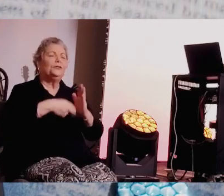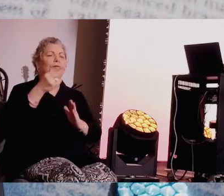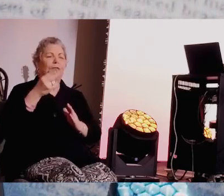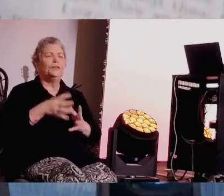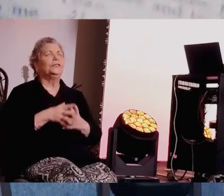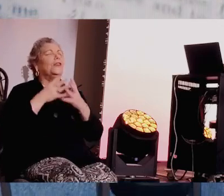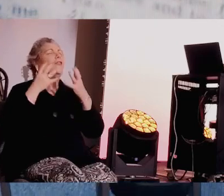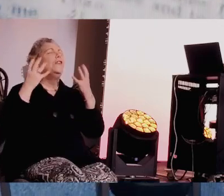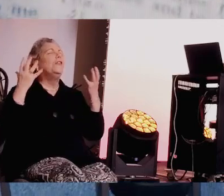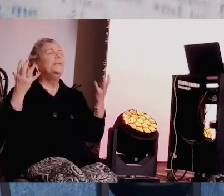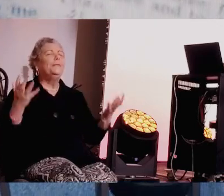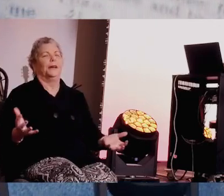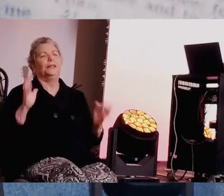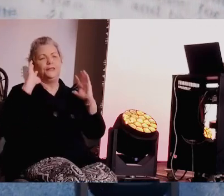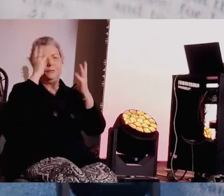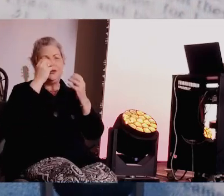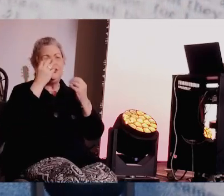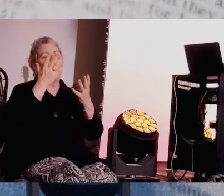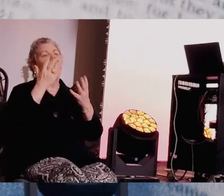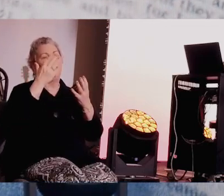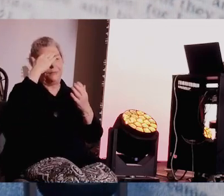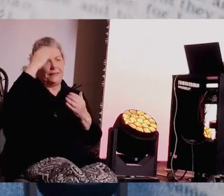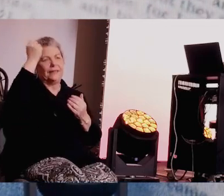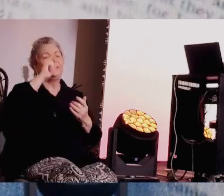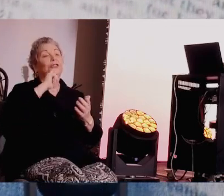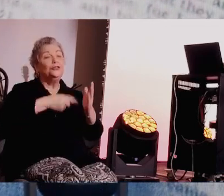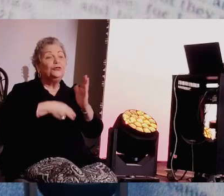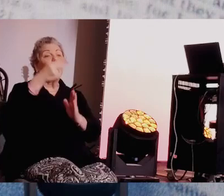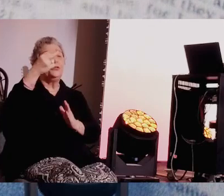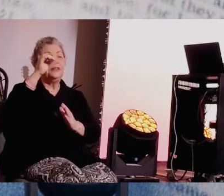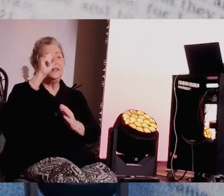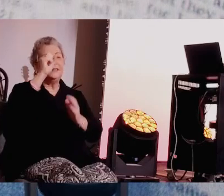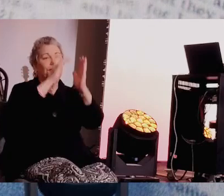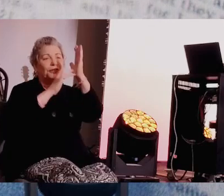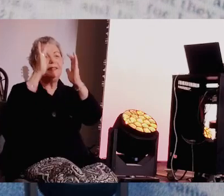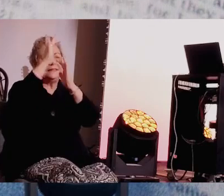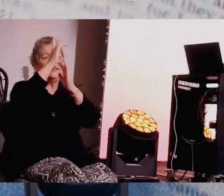There is so much beauty because the truth is Jesus.